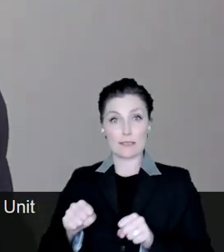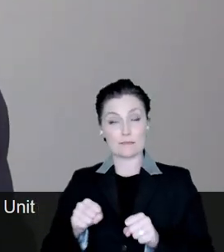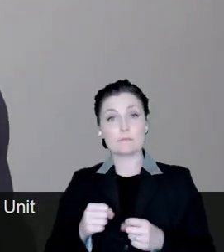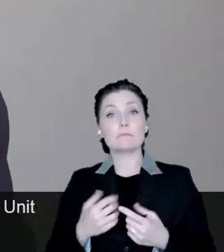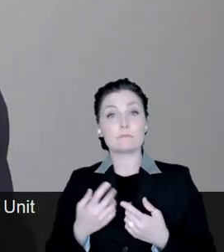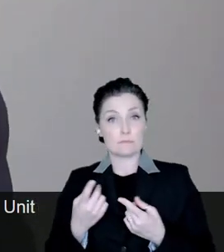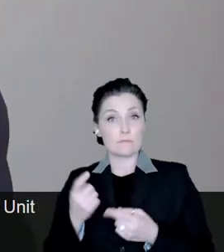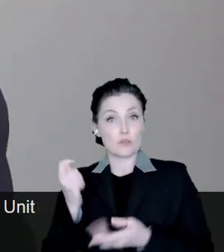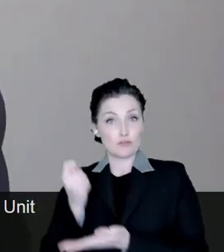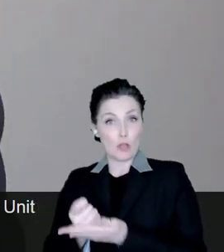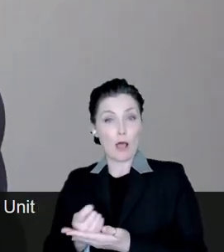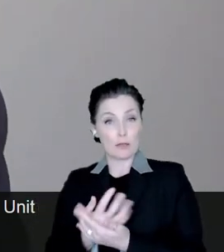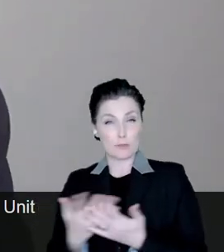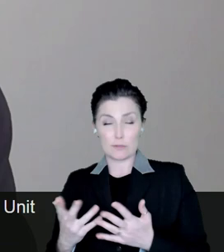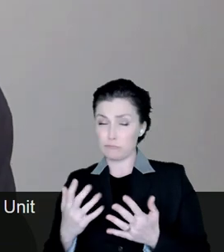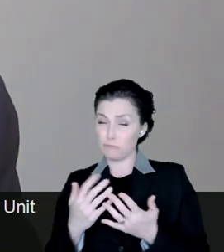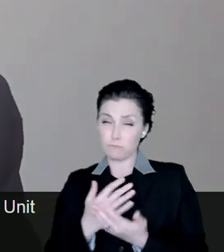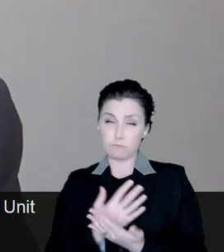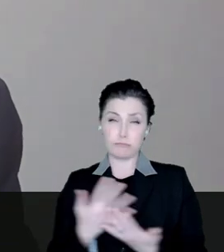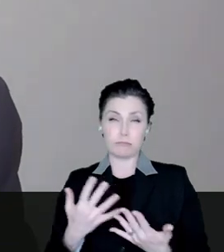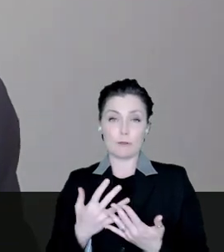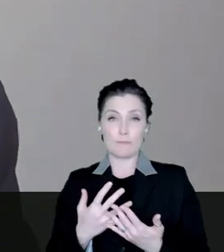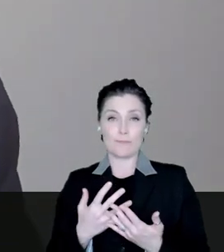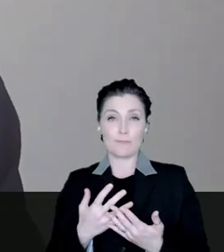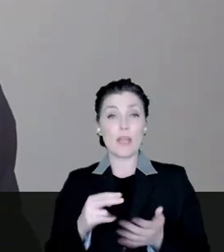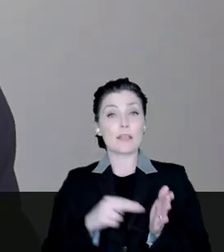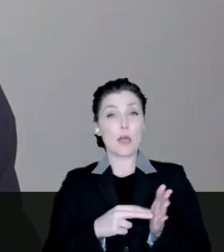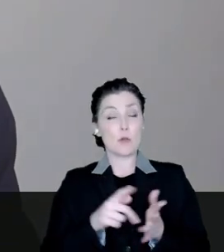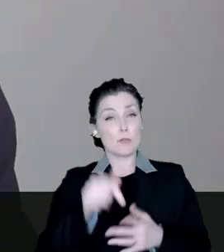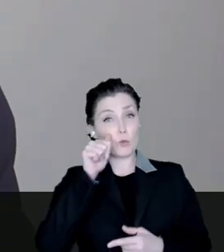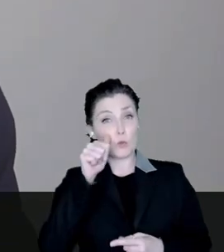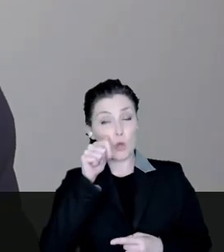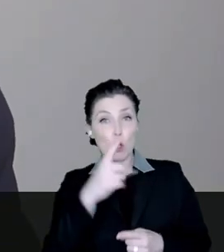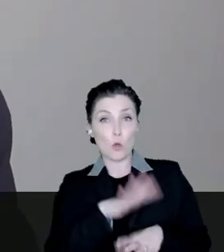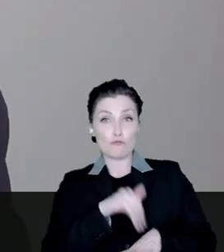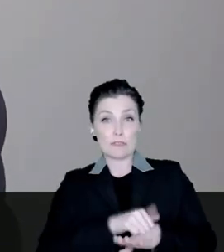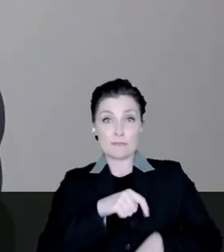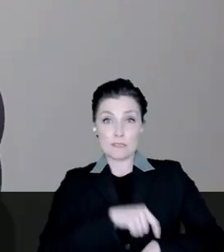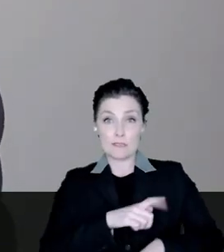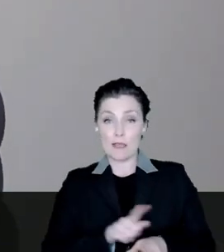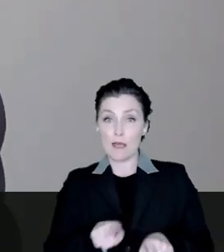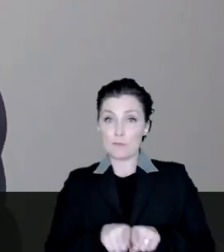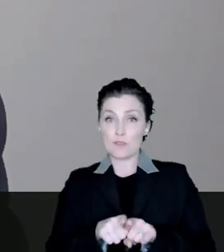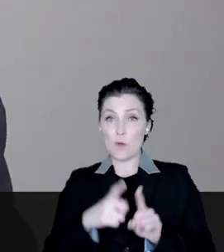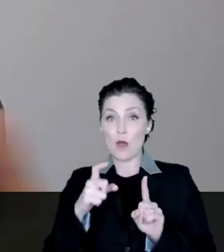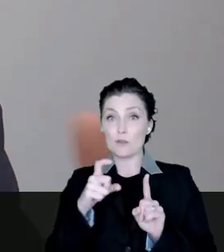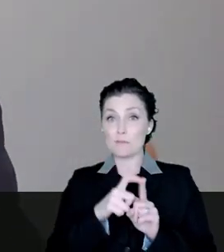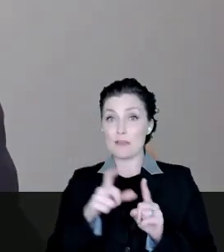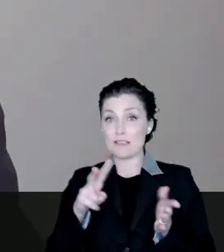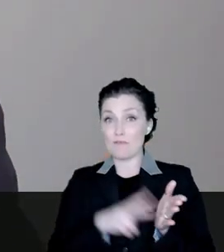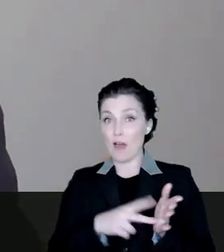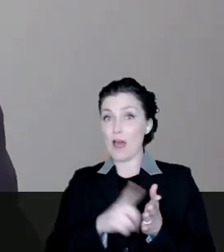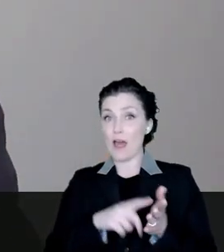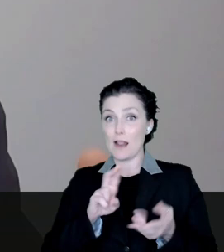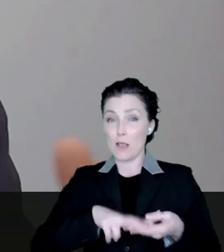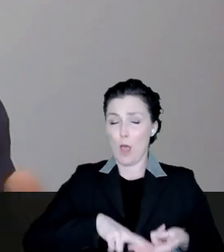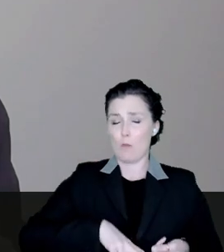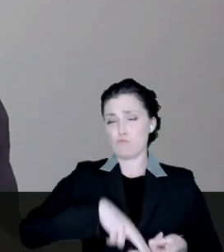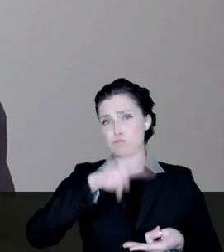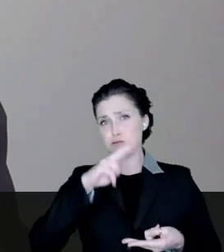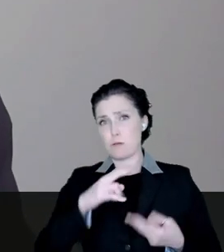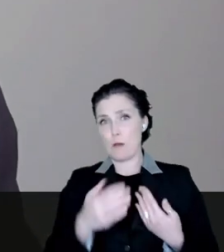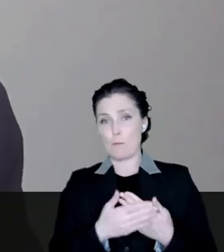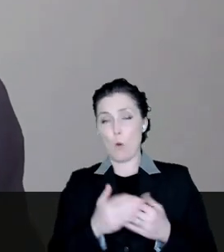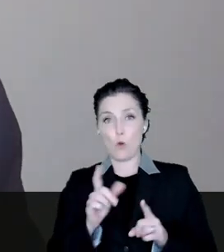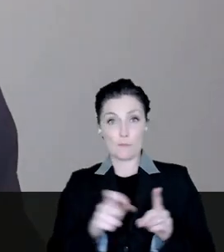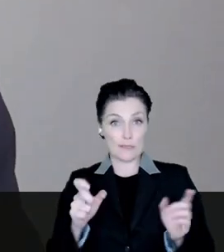thing, Naomi, you know, at Christmas time, domestic abuse, domestic violence goes up as well. And this Christmas as well, we did lots of work to try